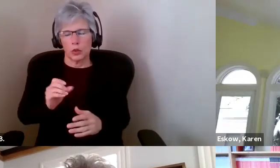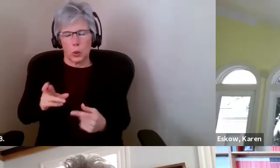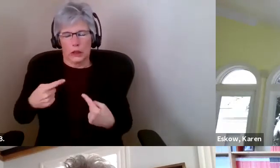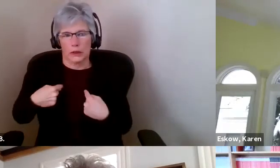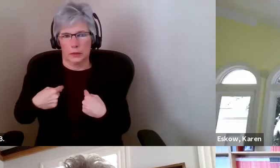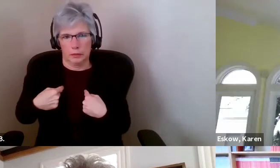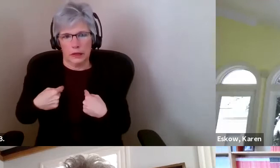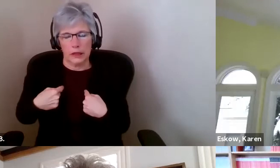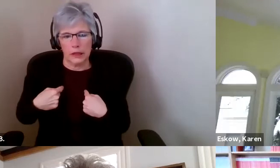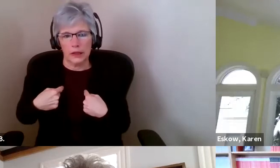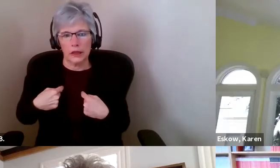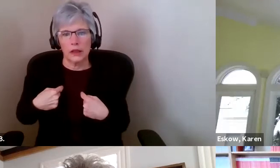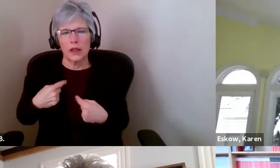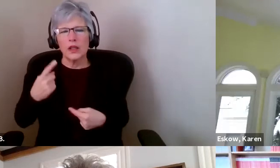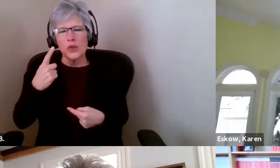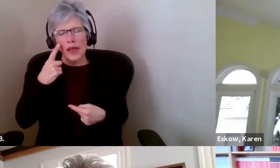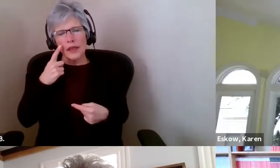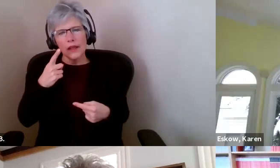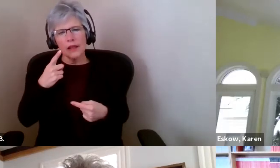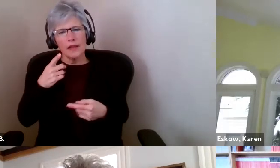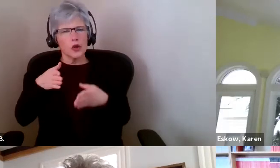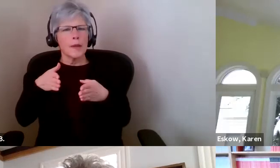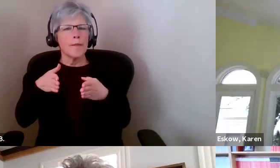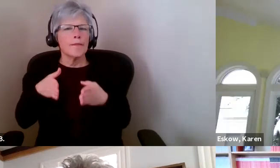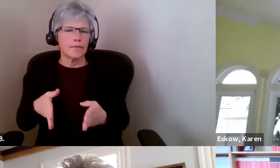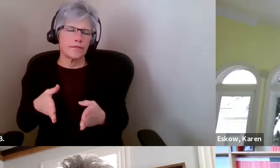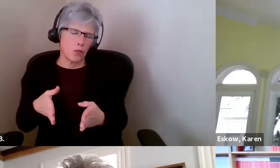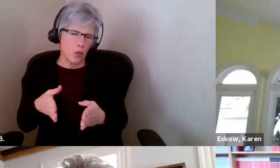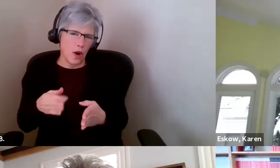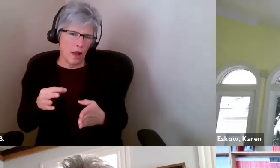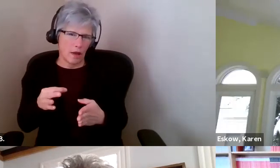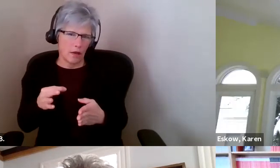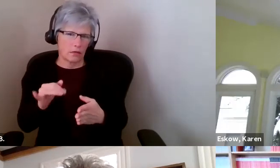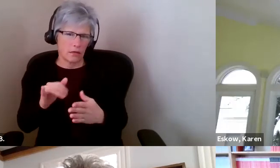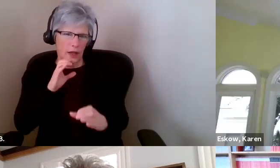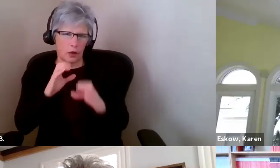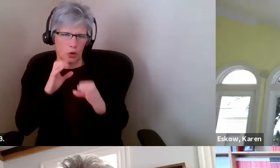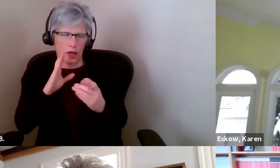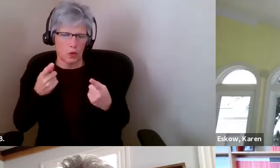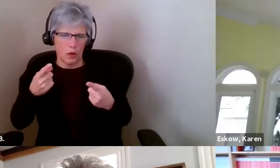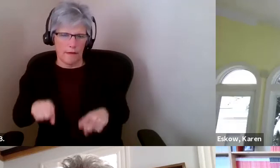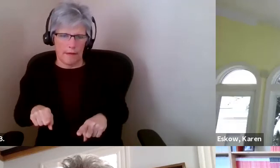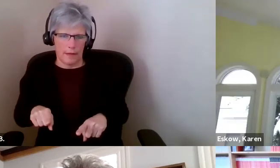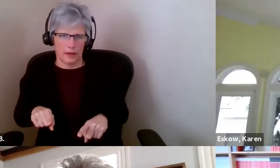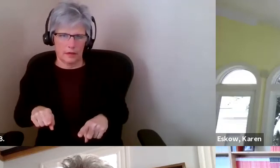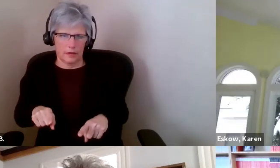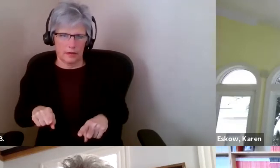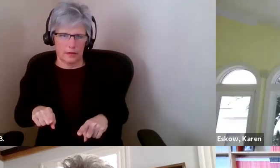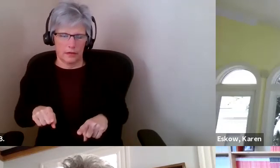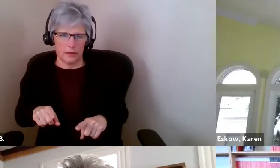think there's some mechanism of communication. I can't believe there wouldn't be, but beyond that, I don't know. So they should be